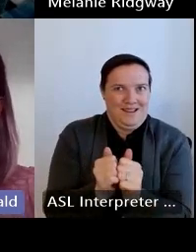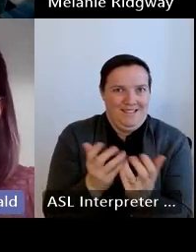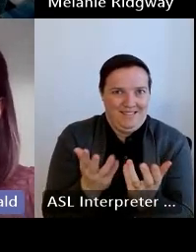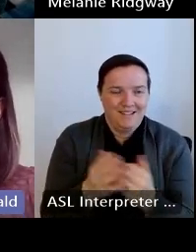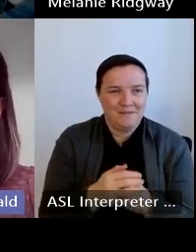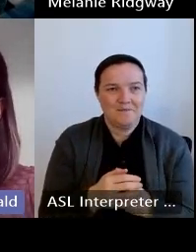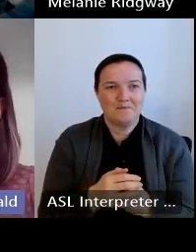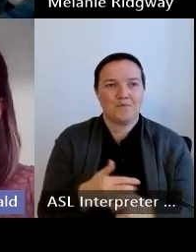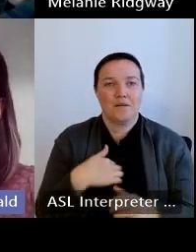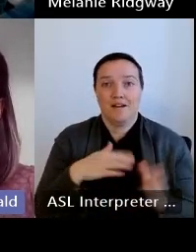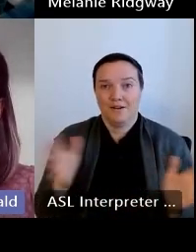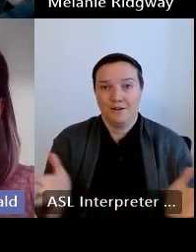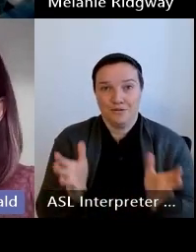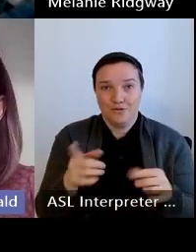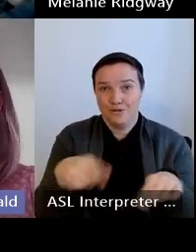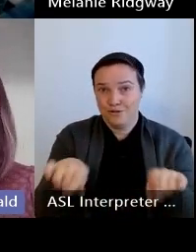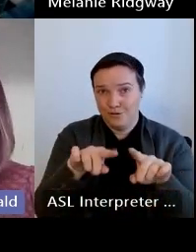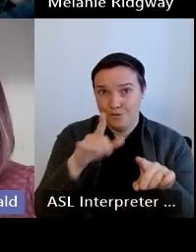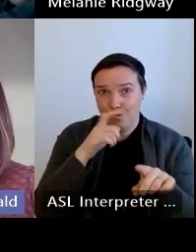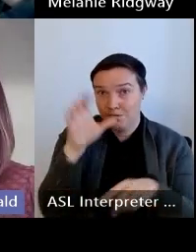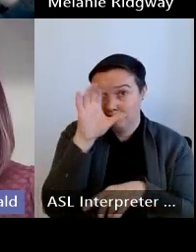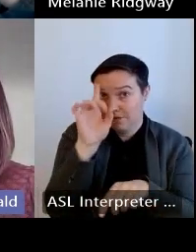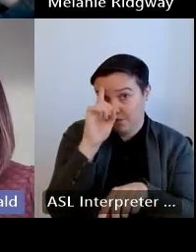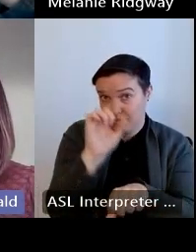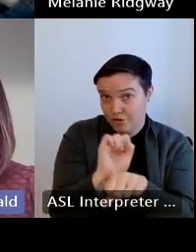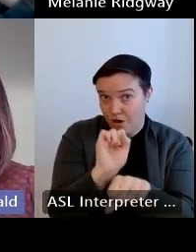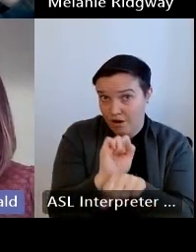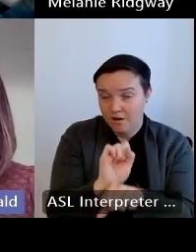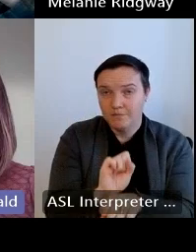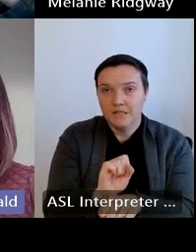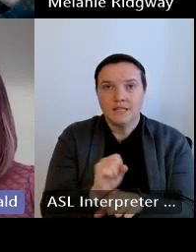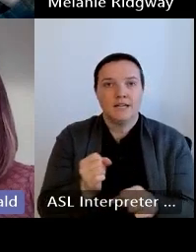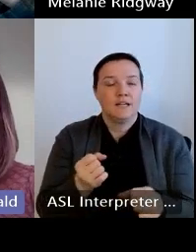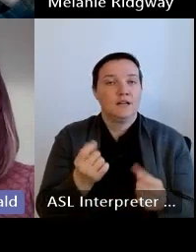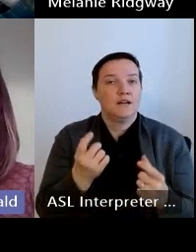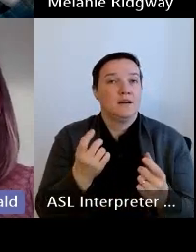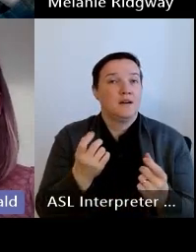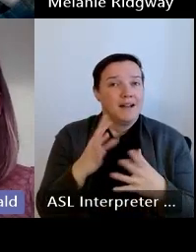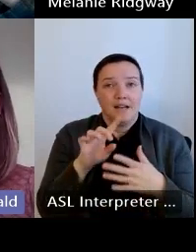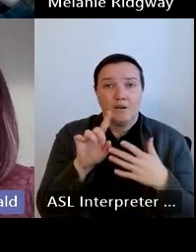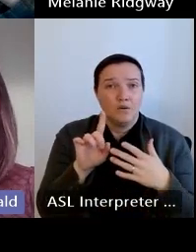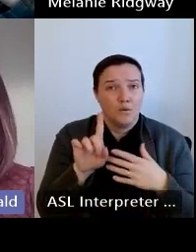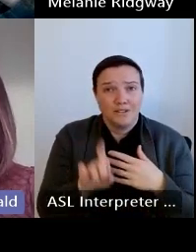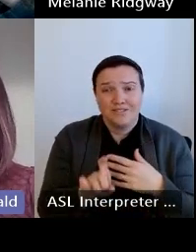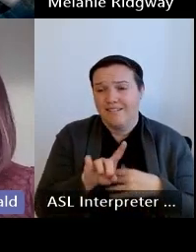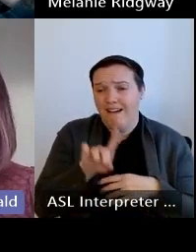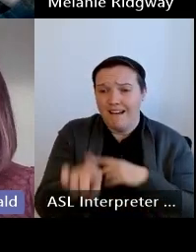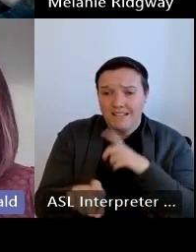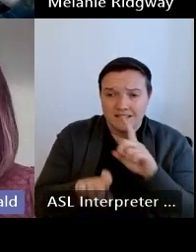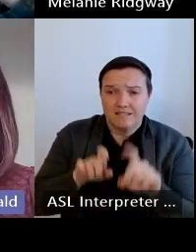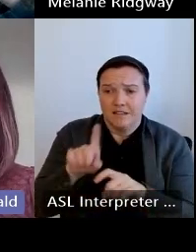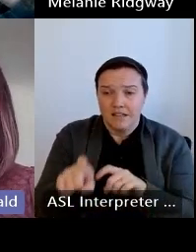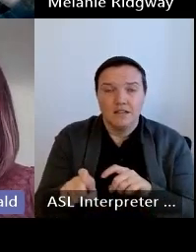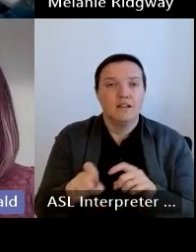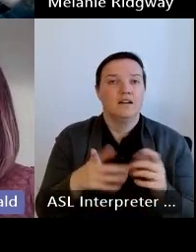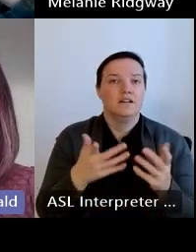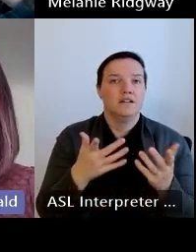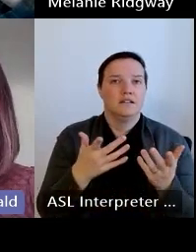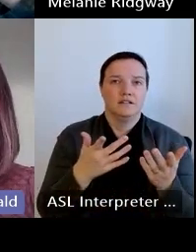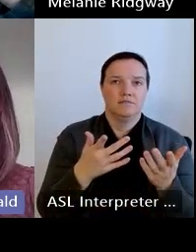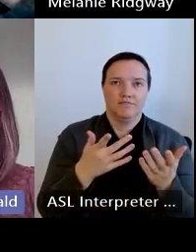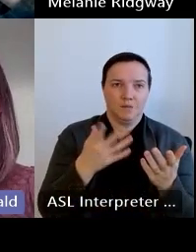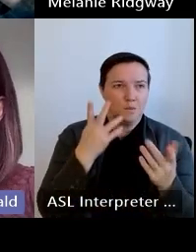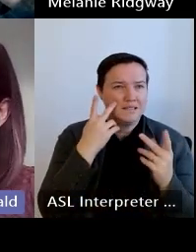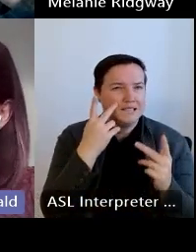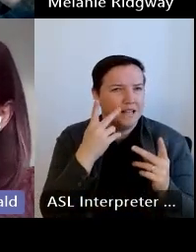encourage job seekers to ask a lot of questions, really explore what agencies,